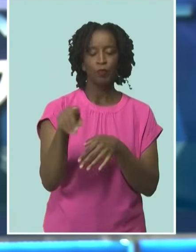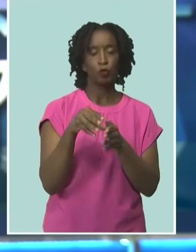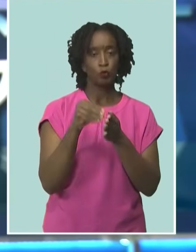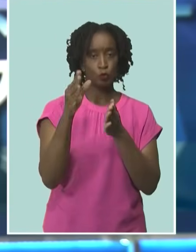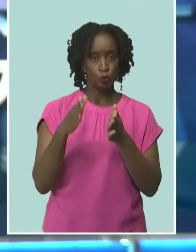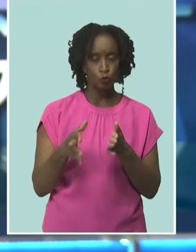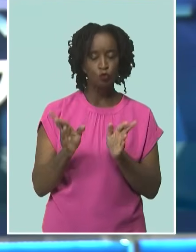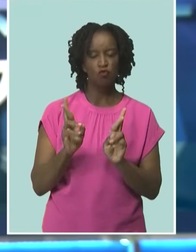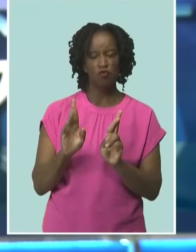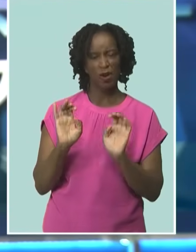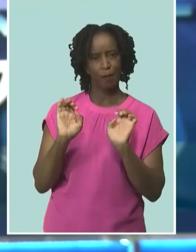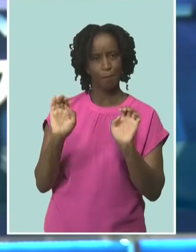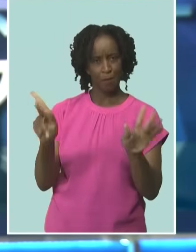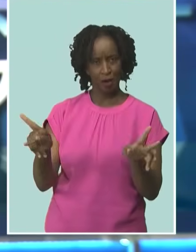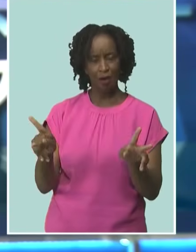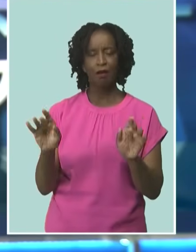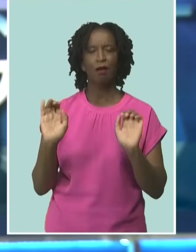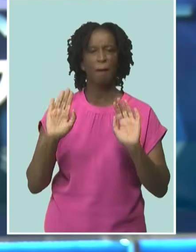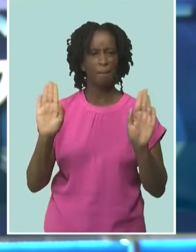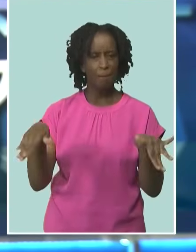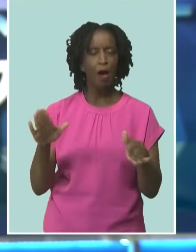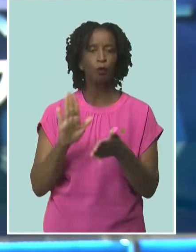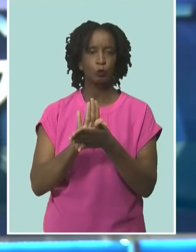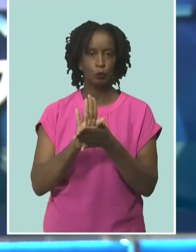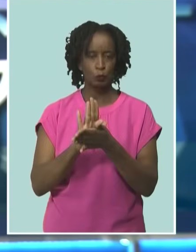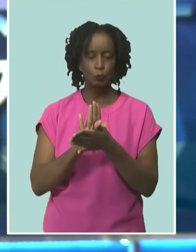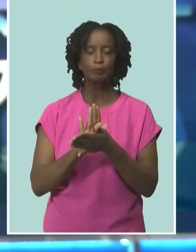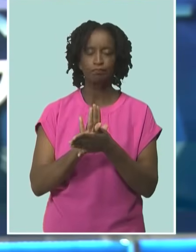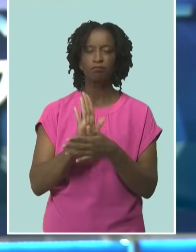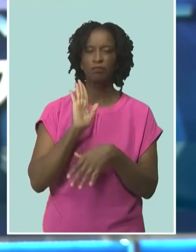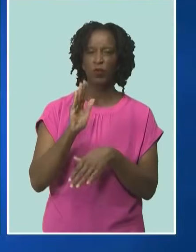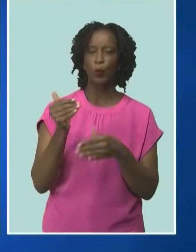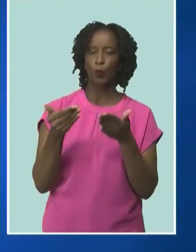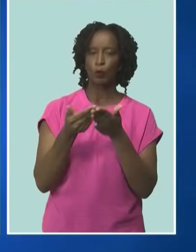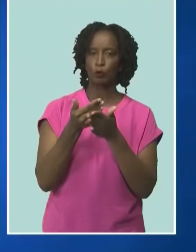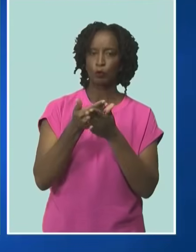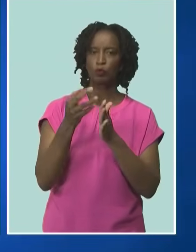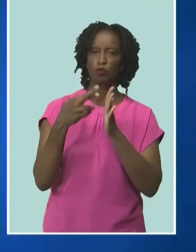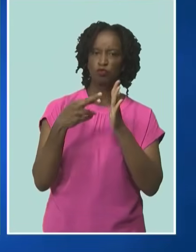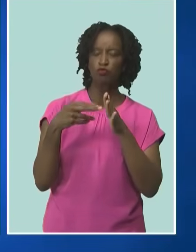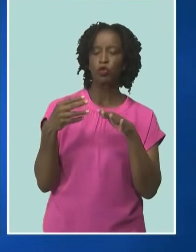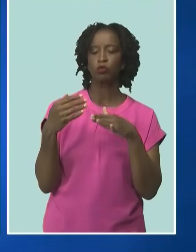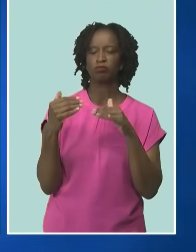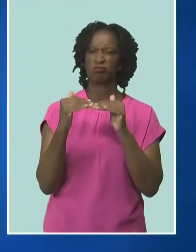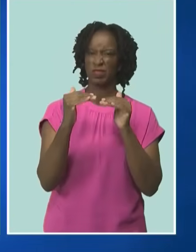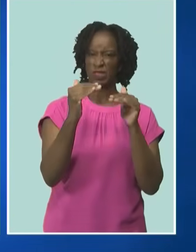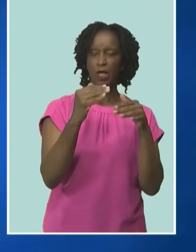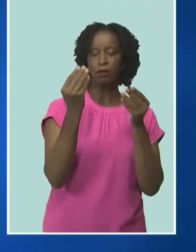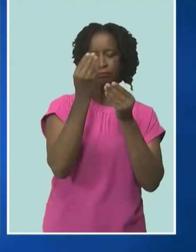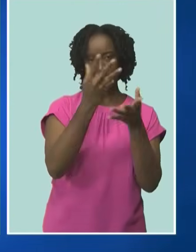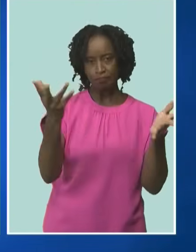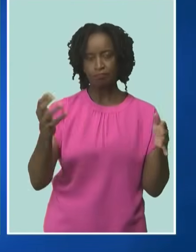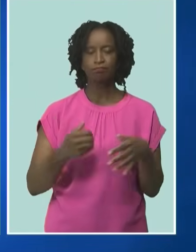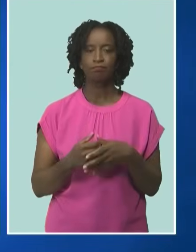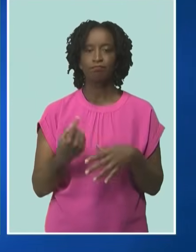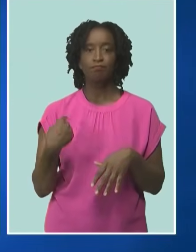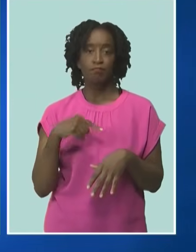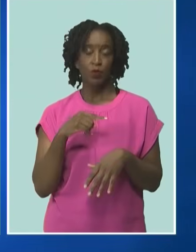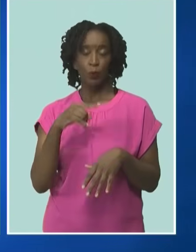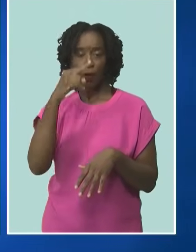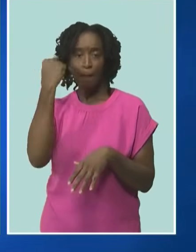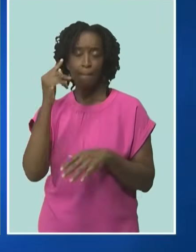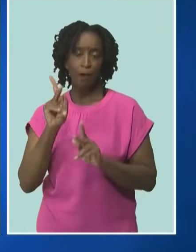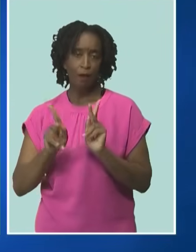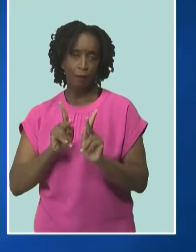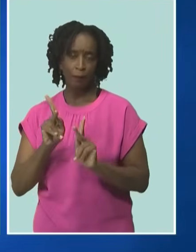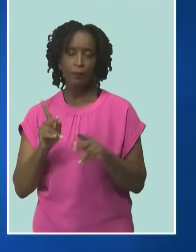The clinical pharmacist says new guidelines are coming. And as black people, we're born with a gene defect for sodium.